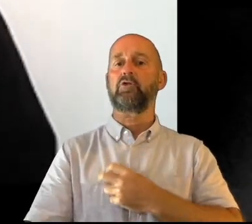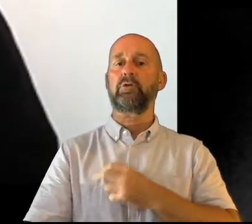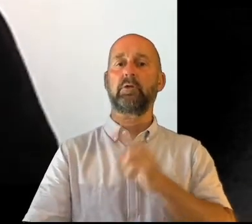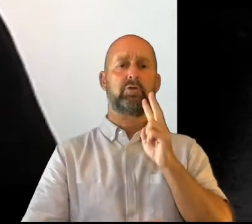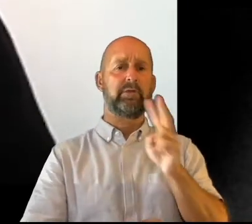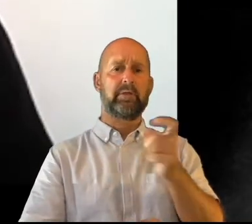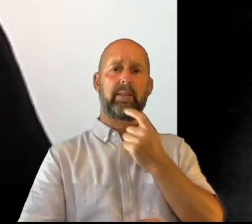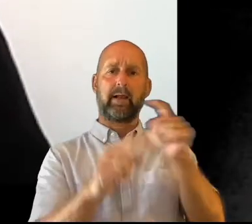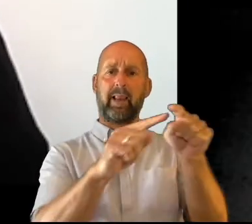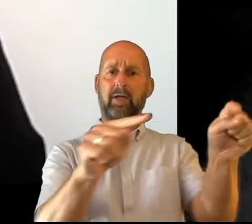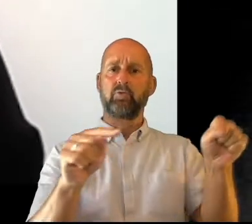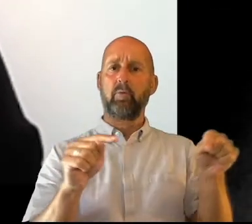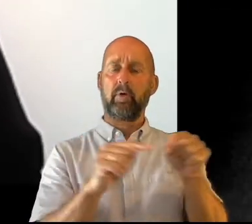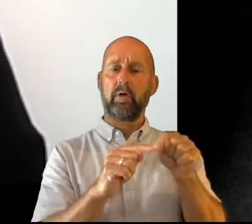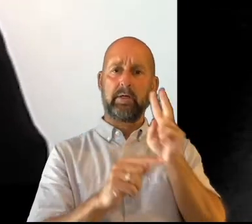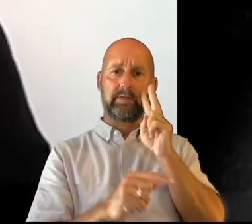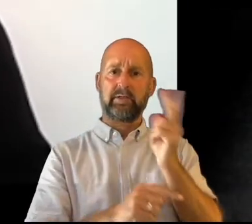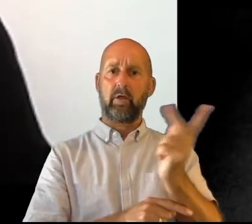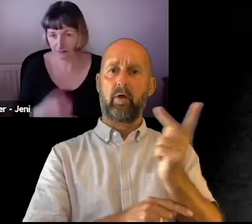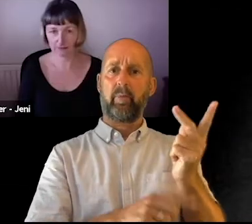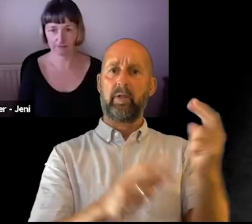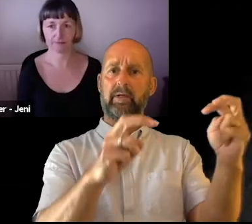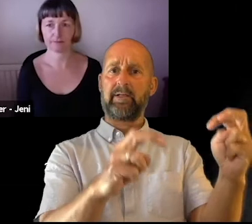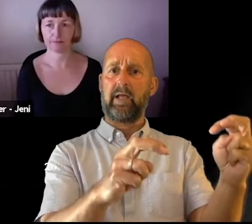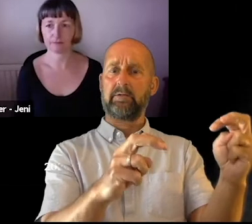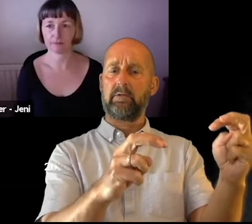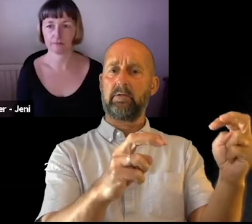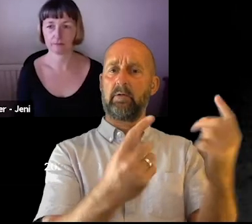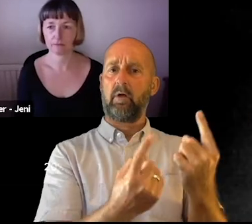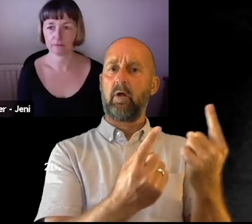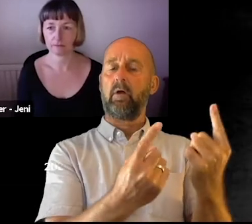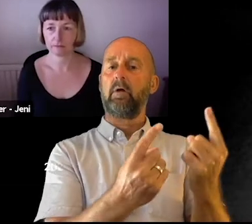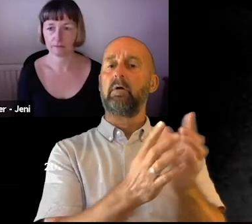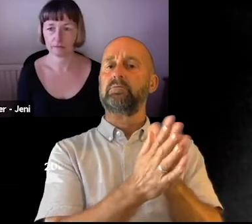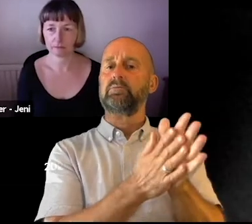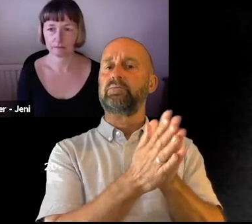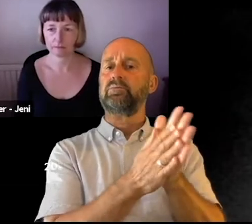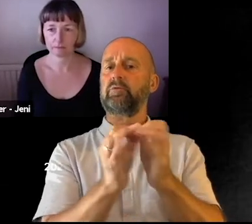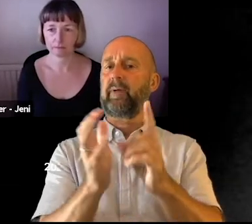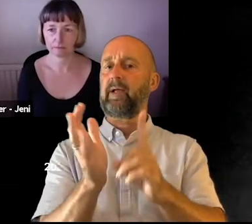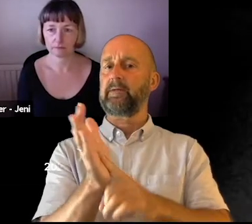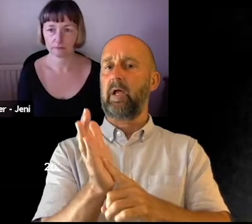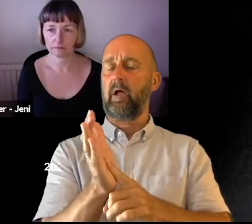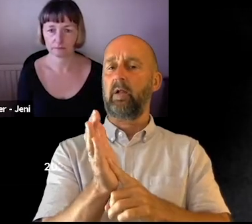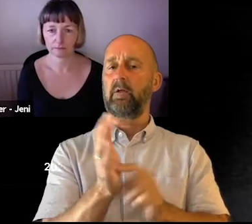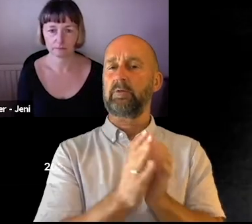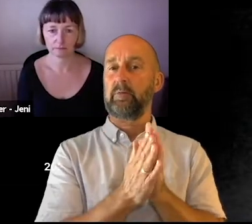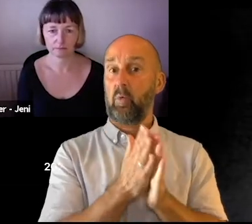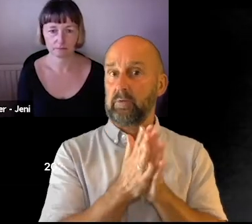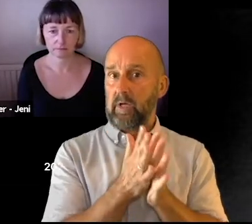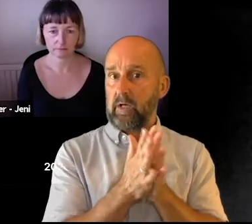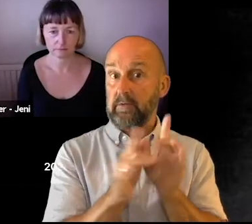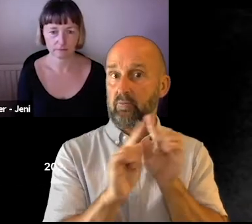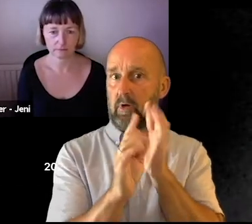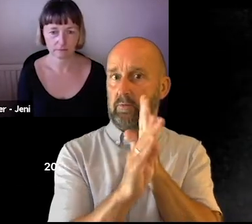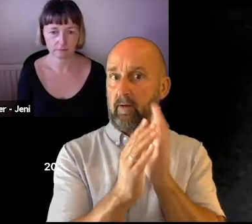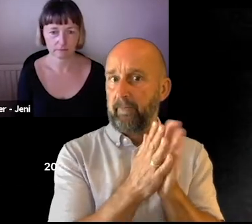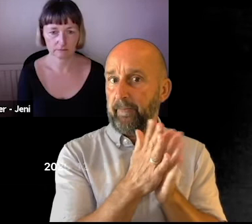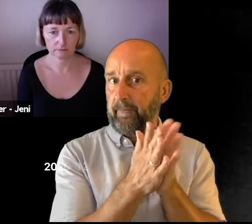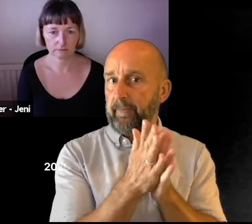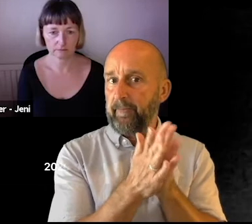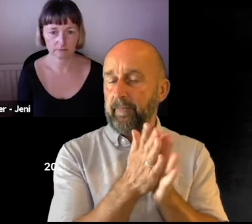glass room and sees the couple sat alone. They are communicating in BSL, small signs they try to hide.